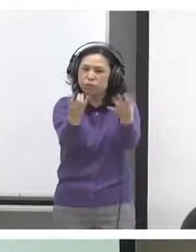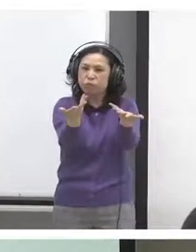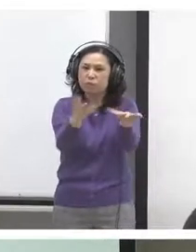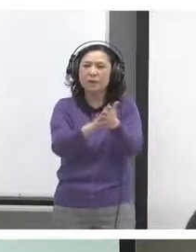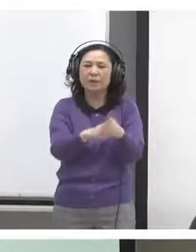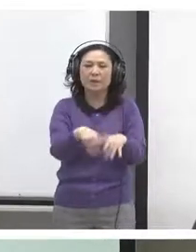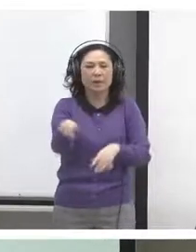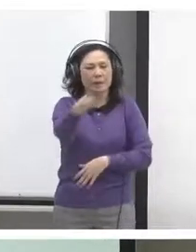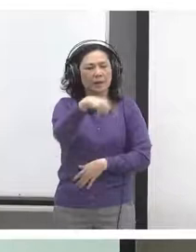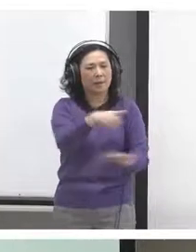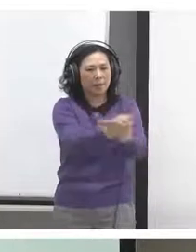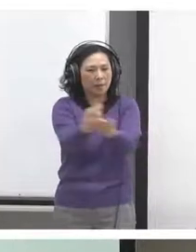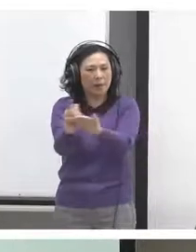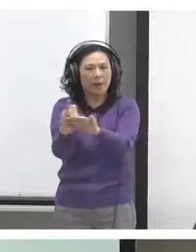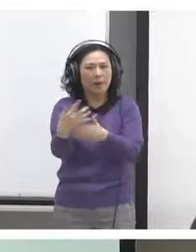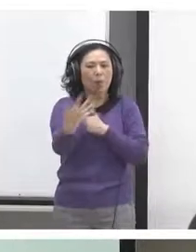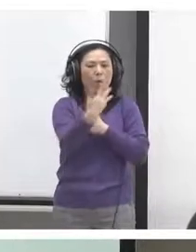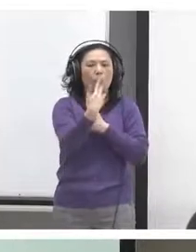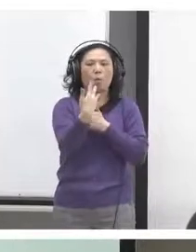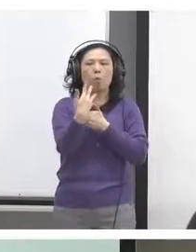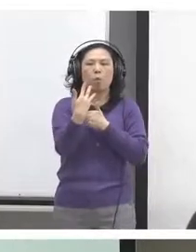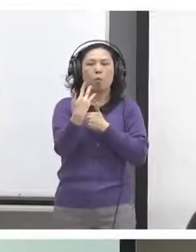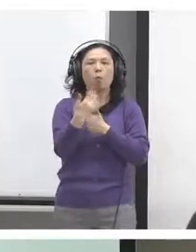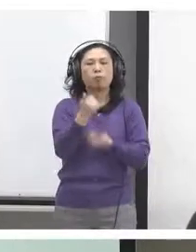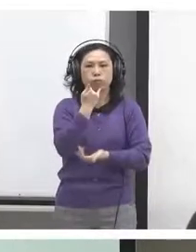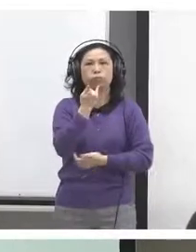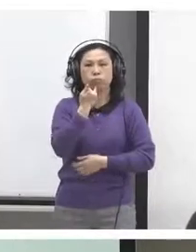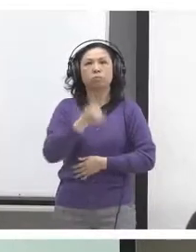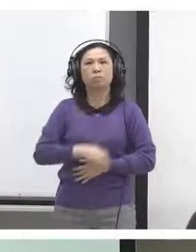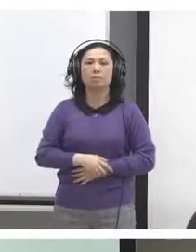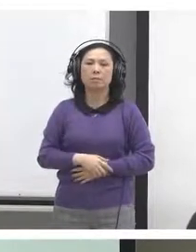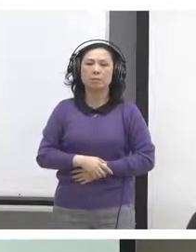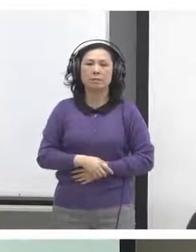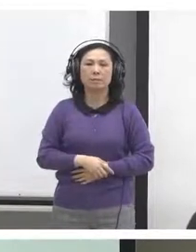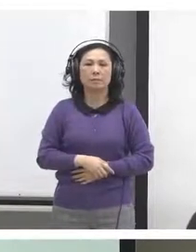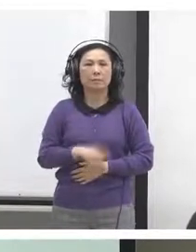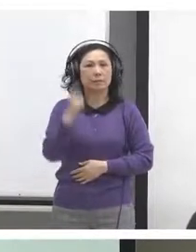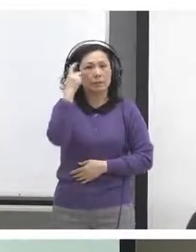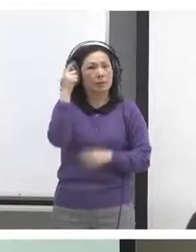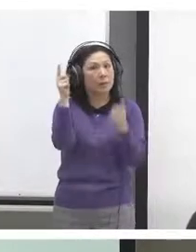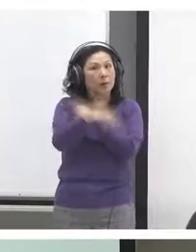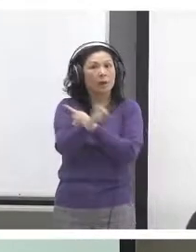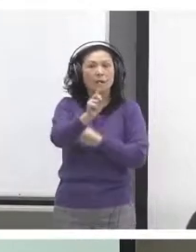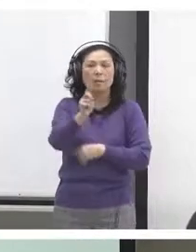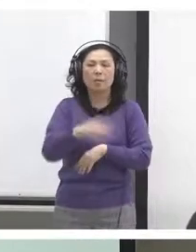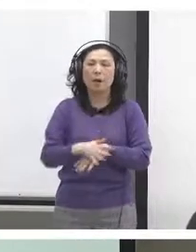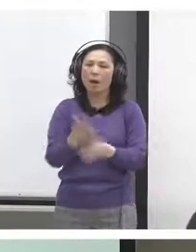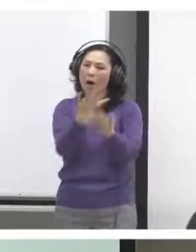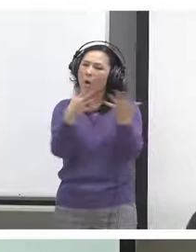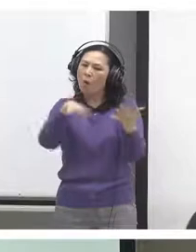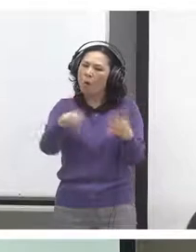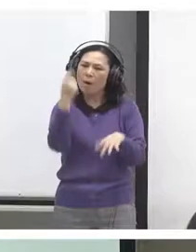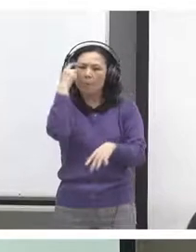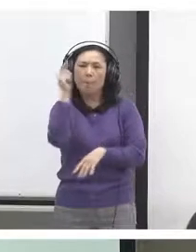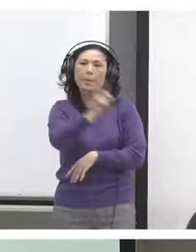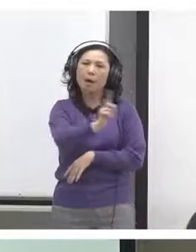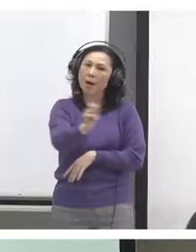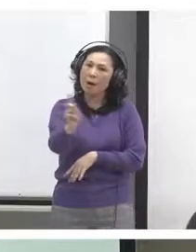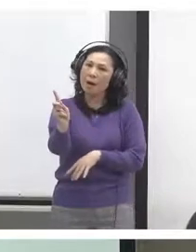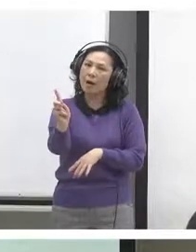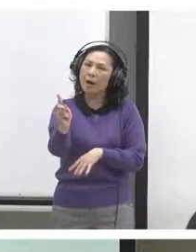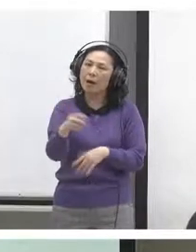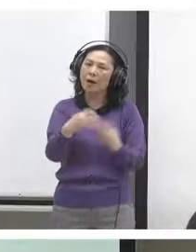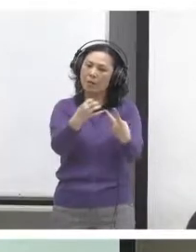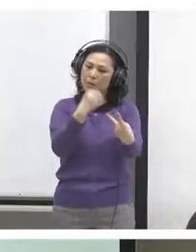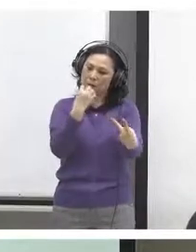can send us the ideas about the website, or you can contribute your source